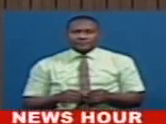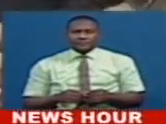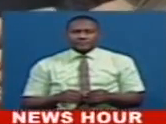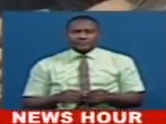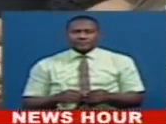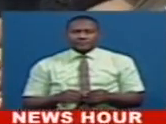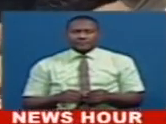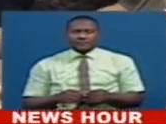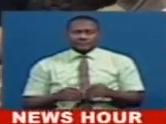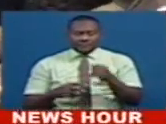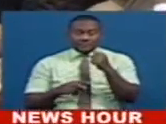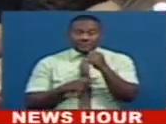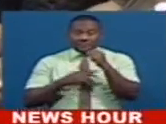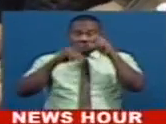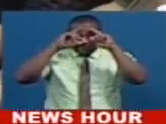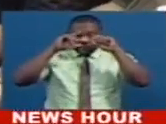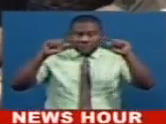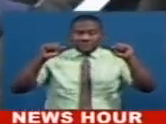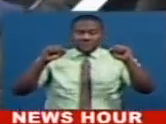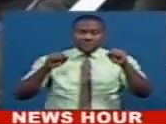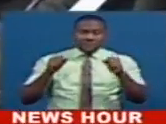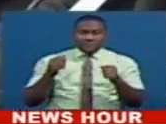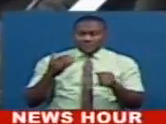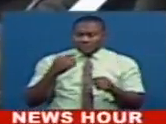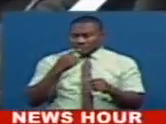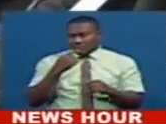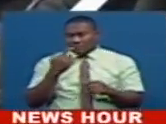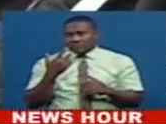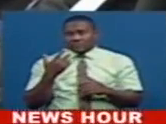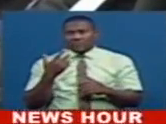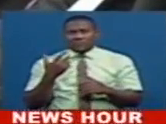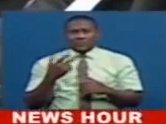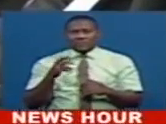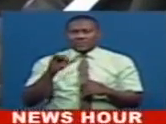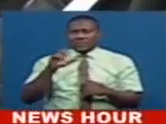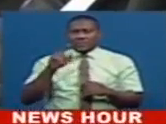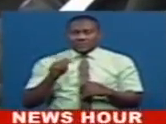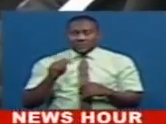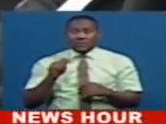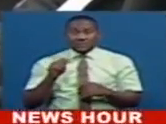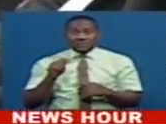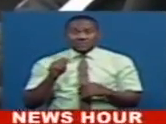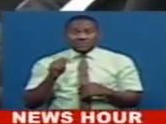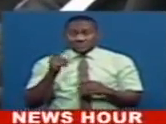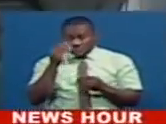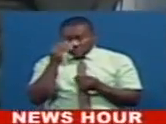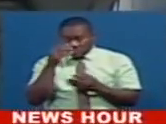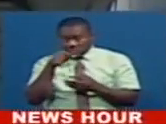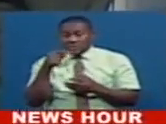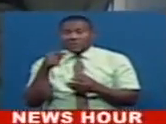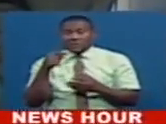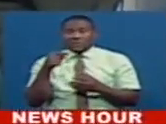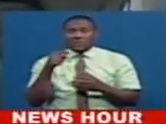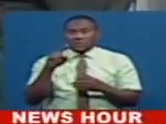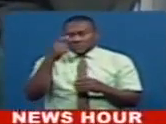quality justice. The Vice President, Dr. Mahamudu Bawumia, said placing ICT at the heart of governance and